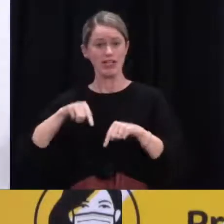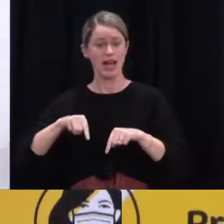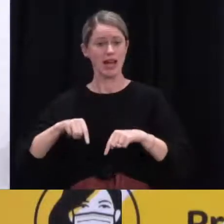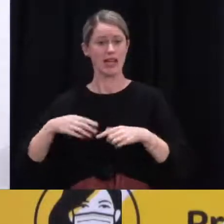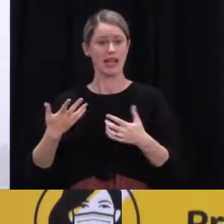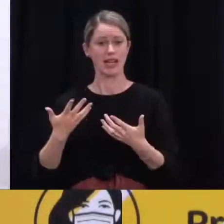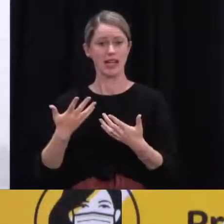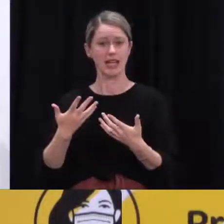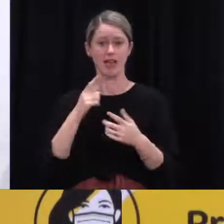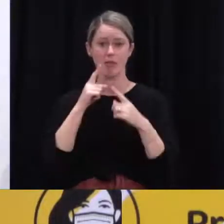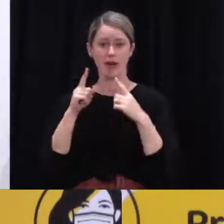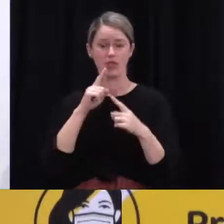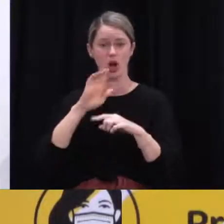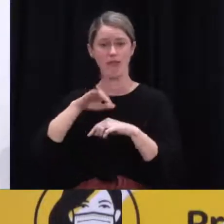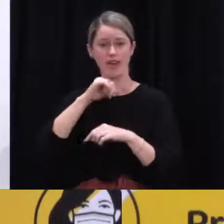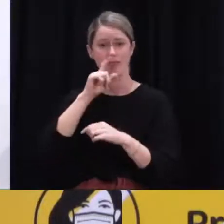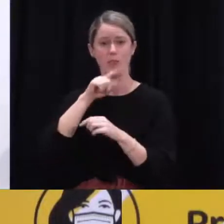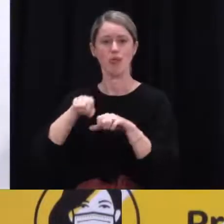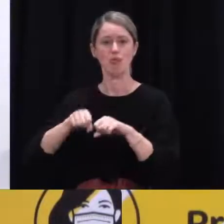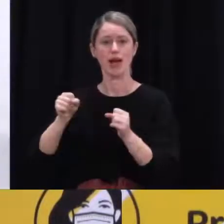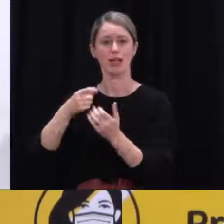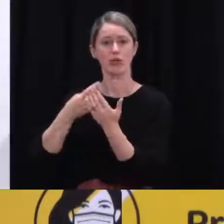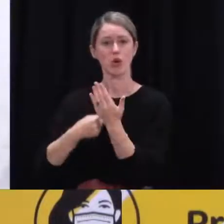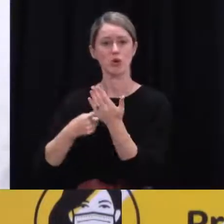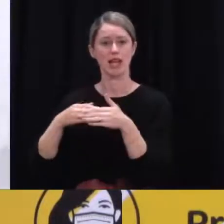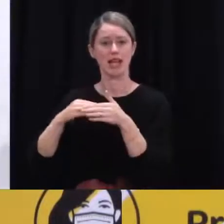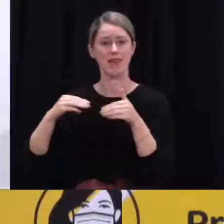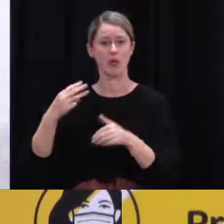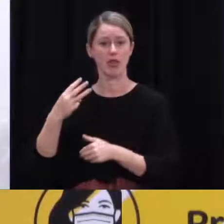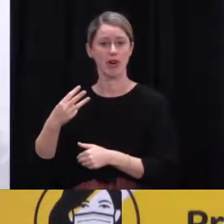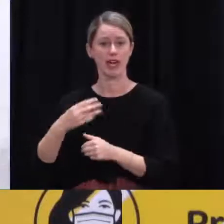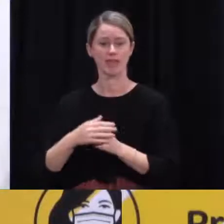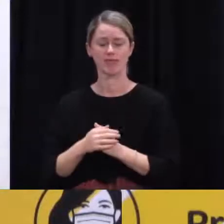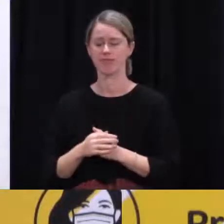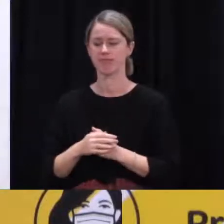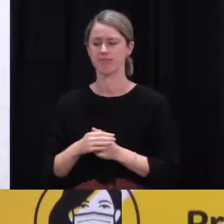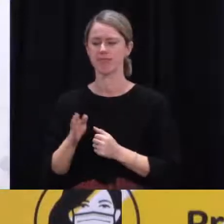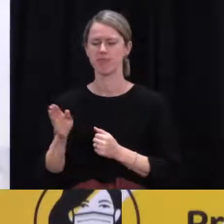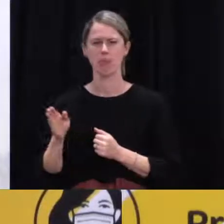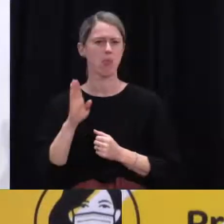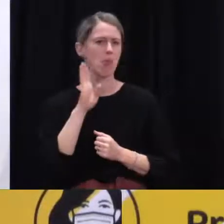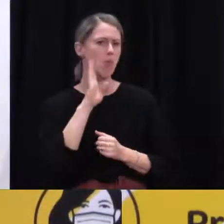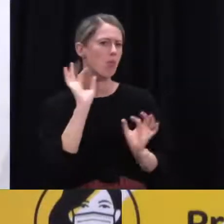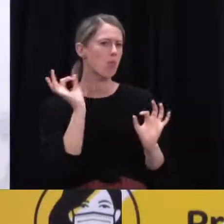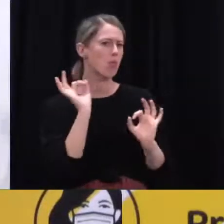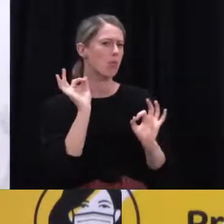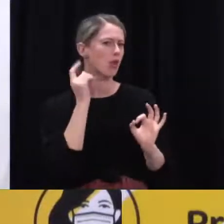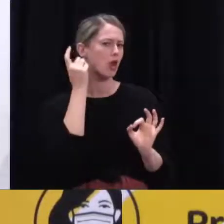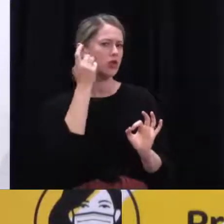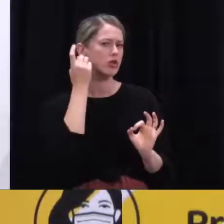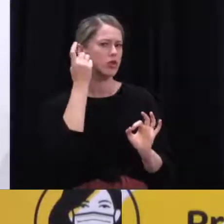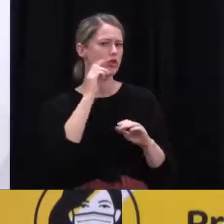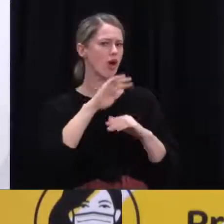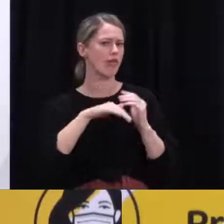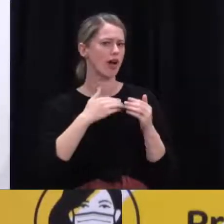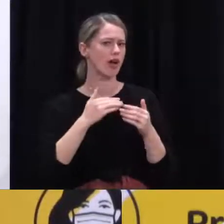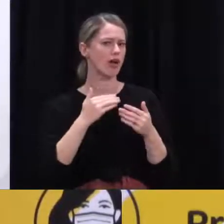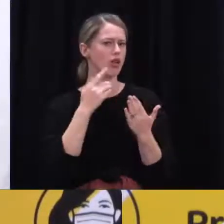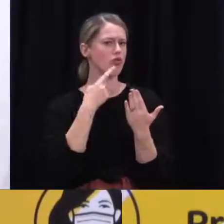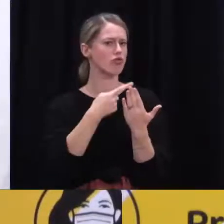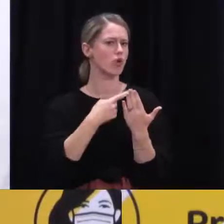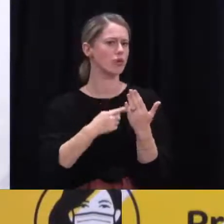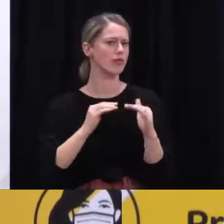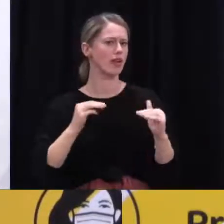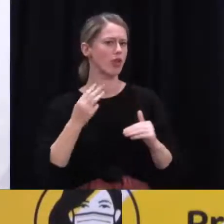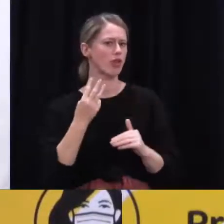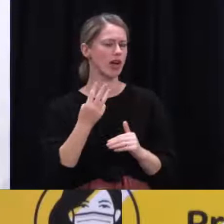initial reports around whether the rules at level 3 are being complied with? I haven't heard any particular concerns around the rules being complied with.